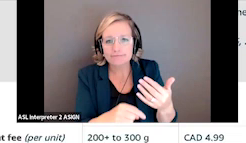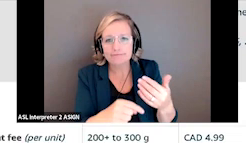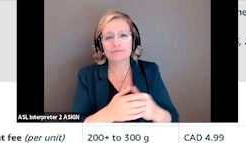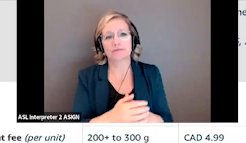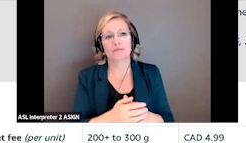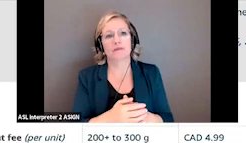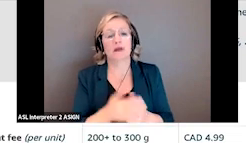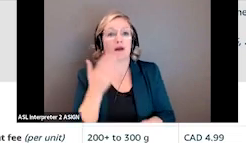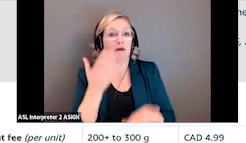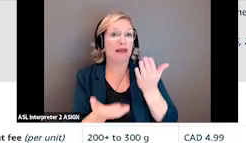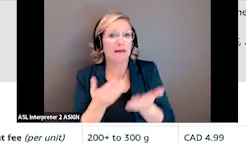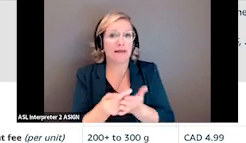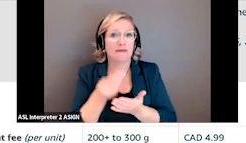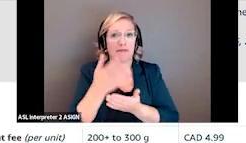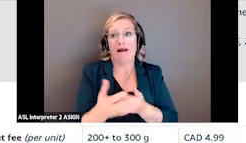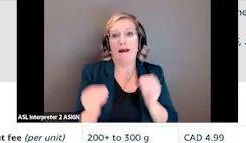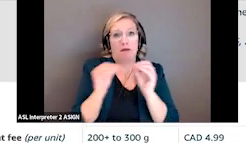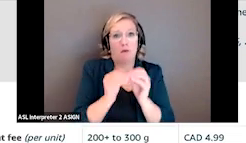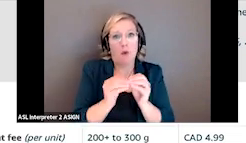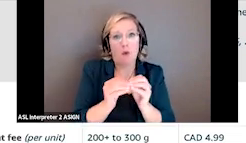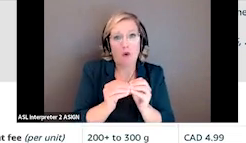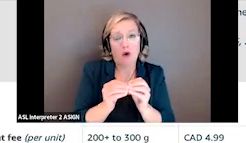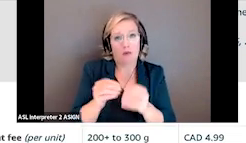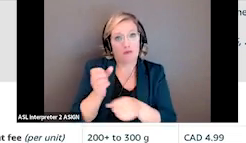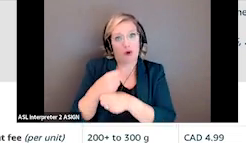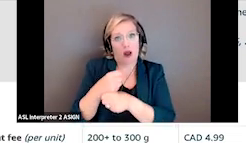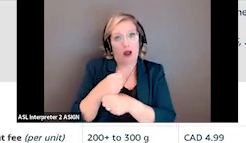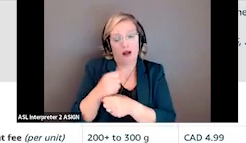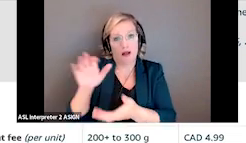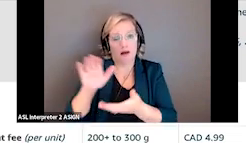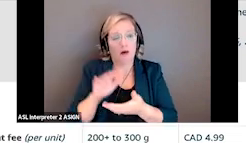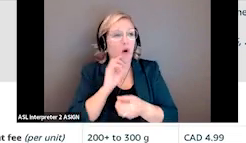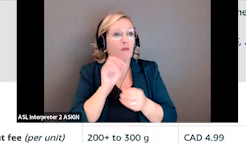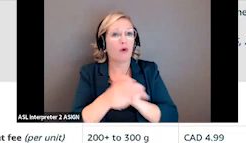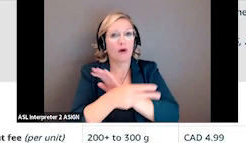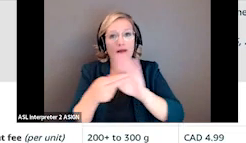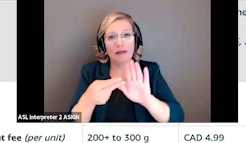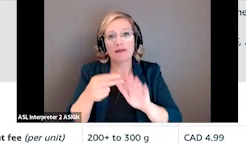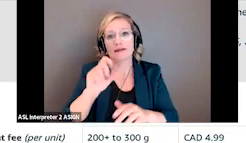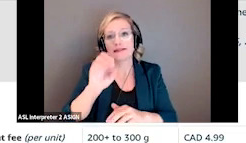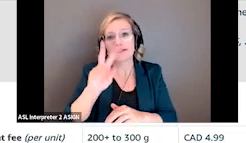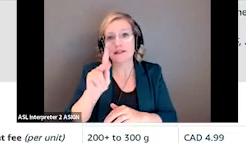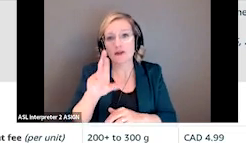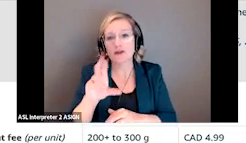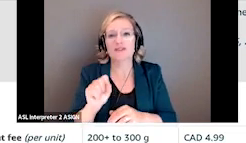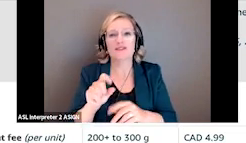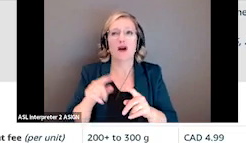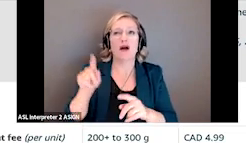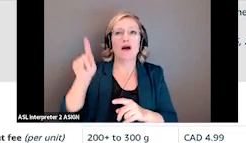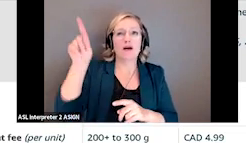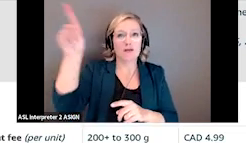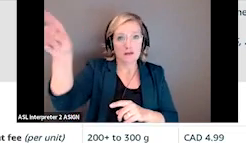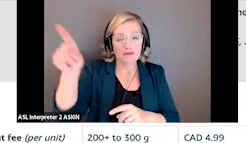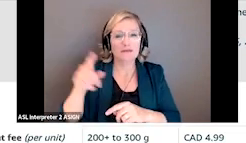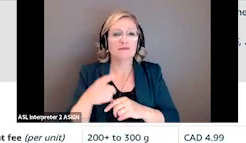more units from your co-packer. It may be getting more stickers from overseas instead of a local supplier.